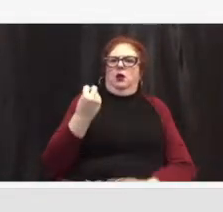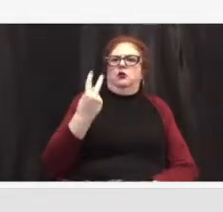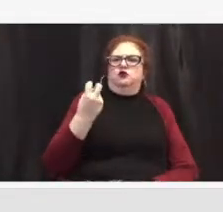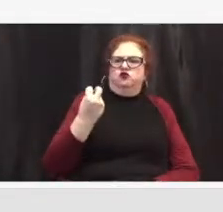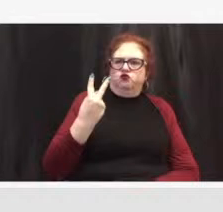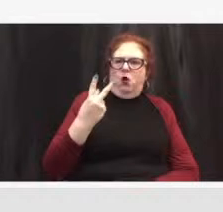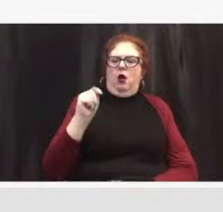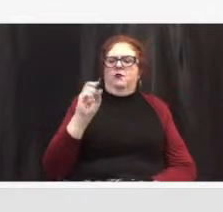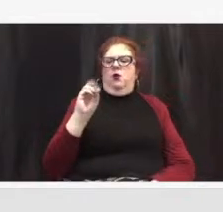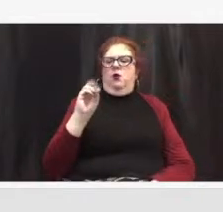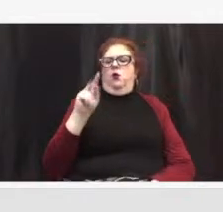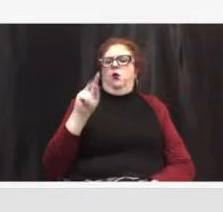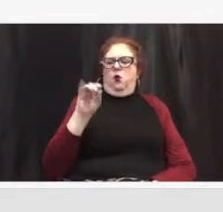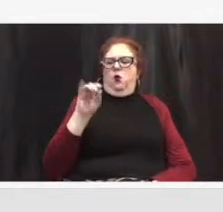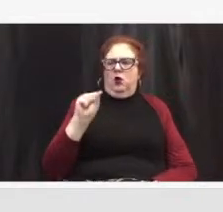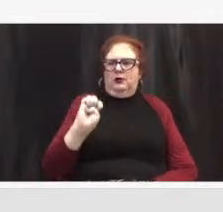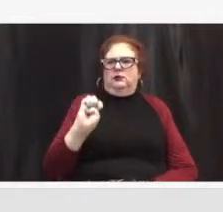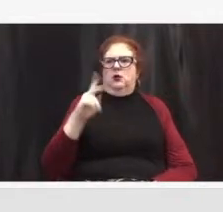You're at 12, got it.